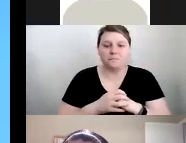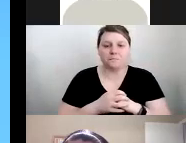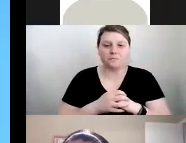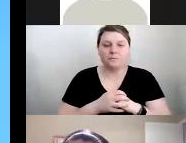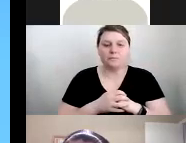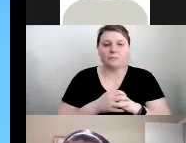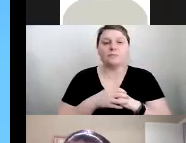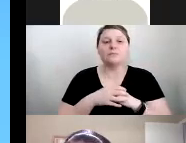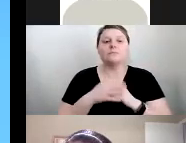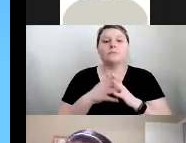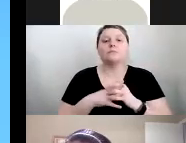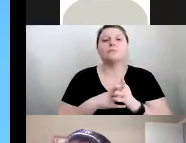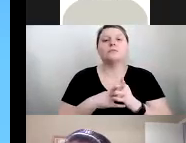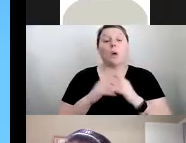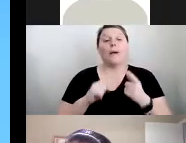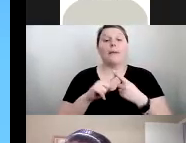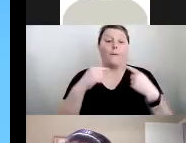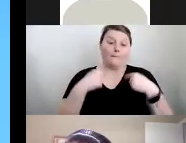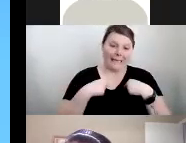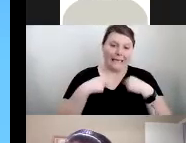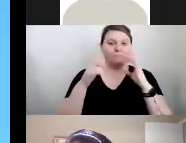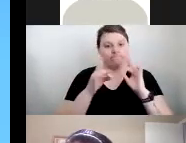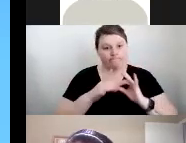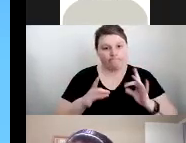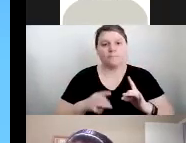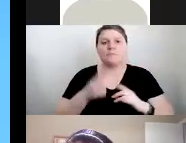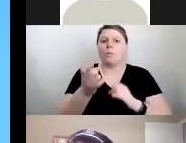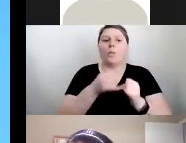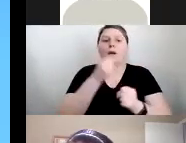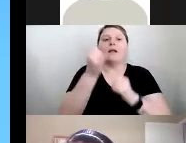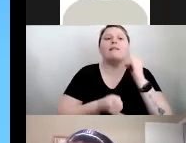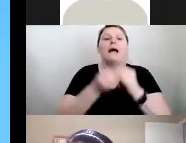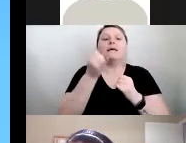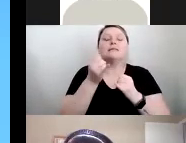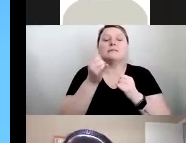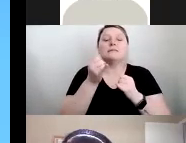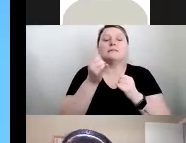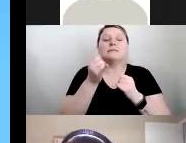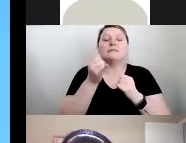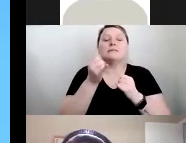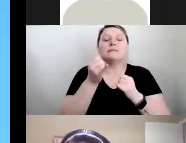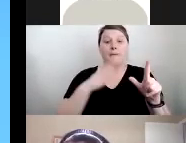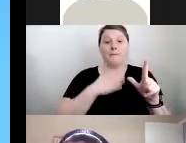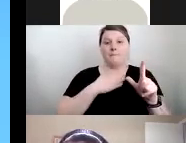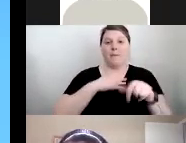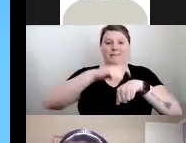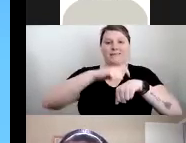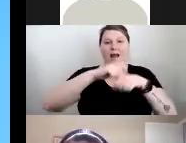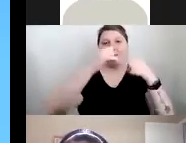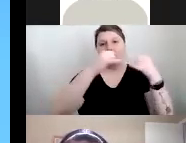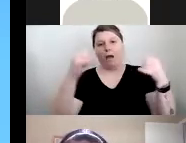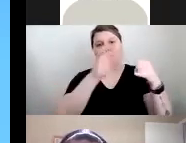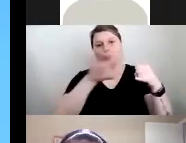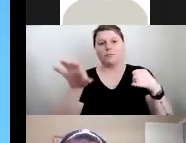So that's a little bit about me. Just one final slide about me. This is kind of my timeline. So I